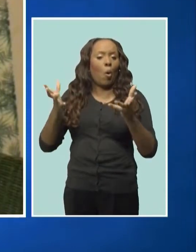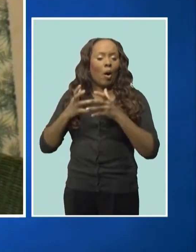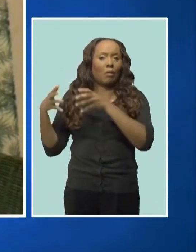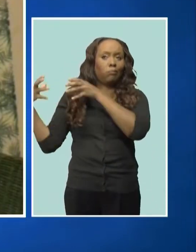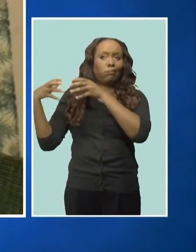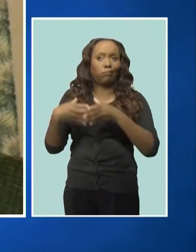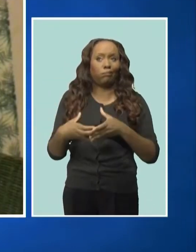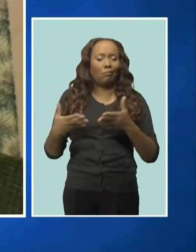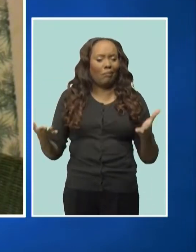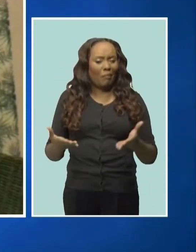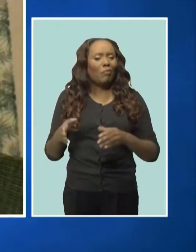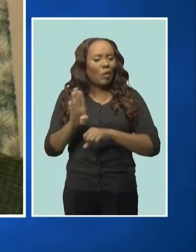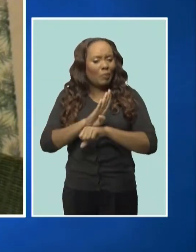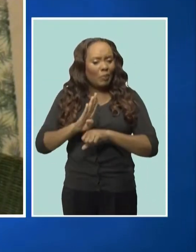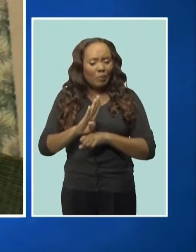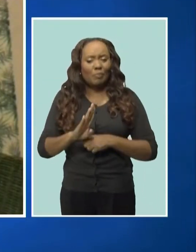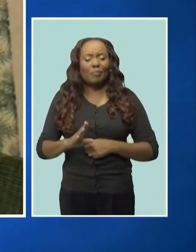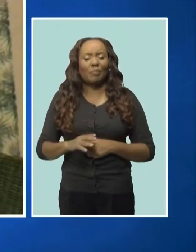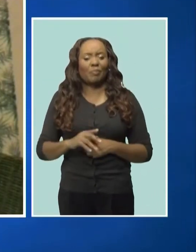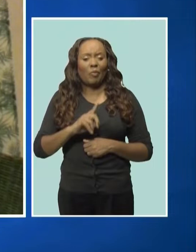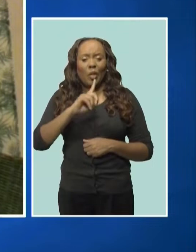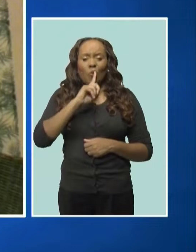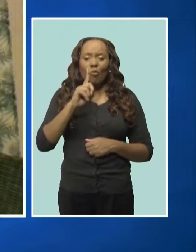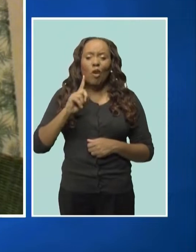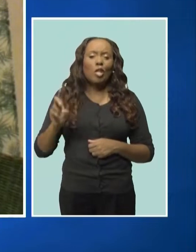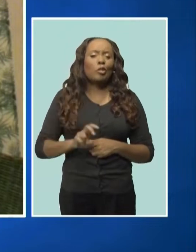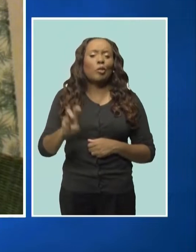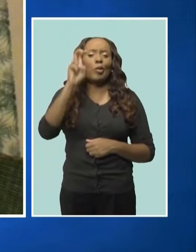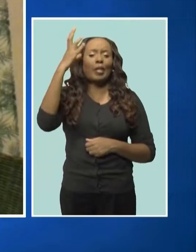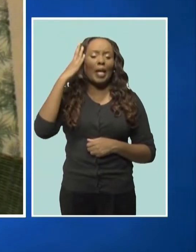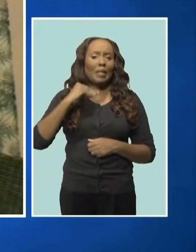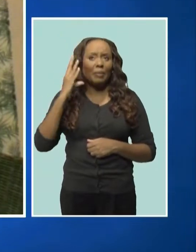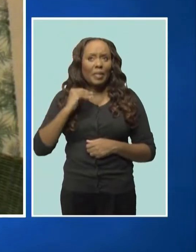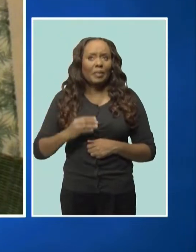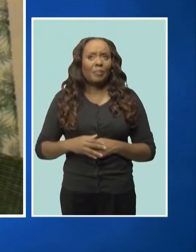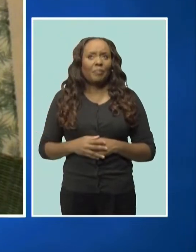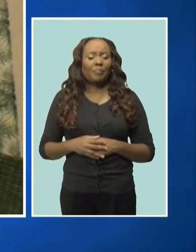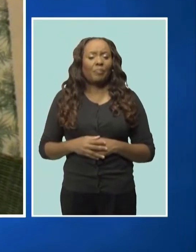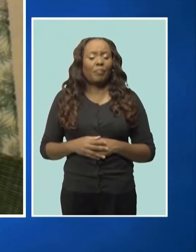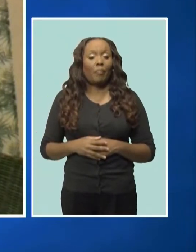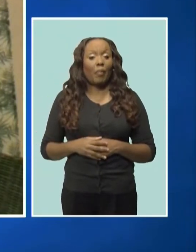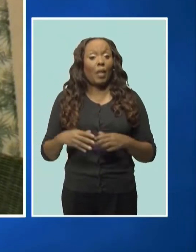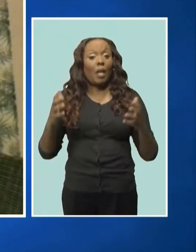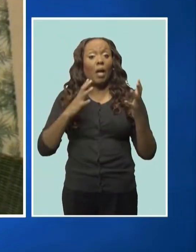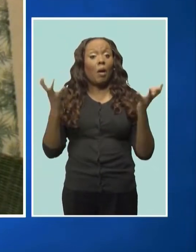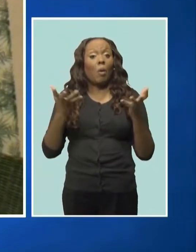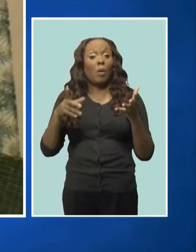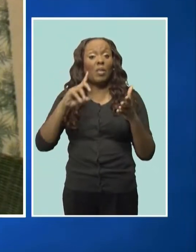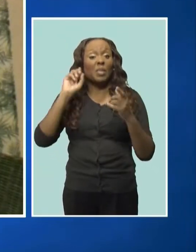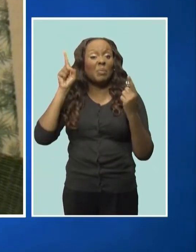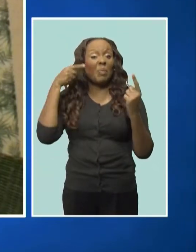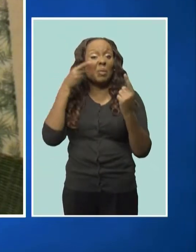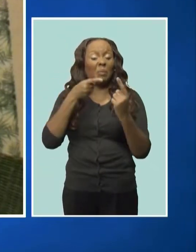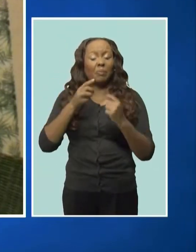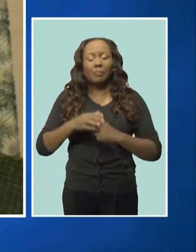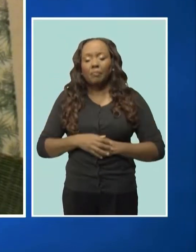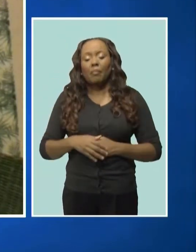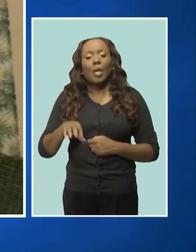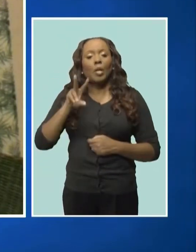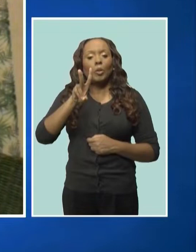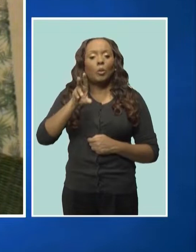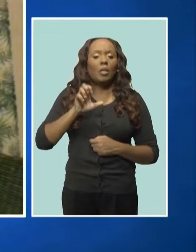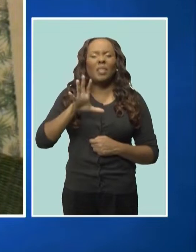come on this pilgrimage. The important thing of this pilgrimage is that we have, of those